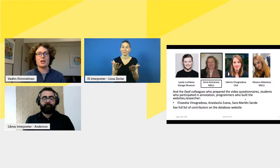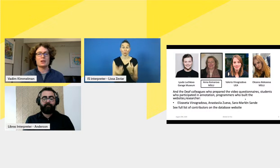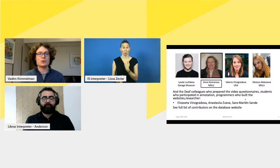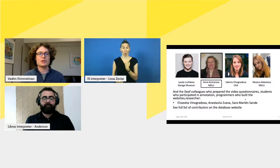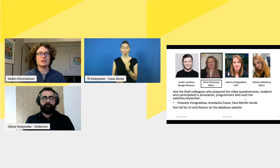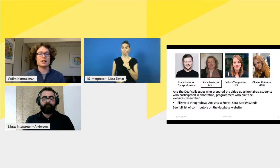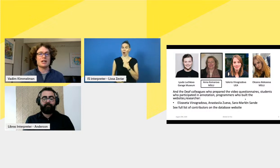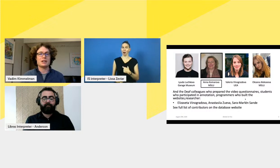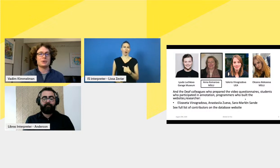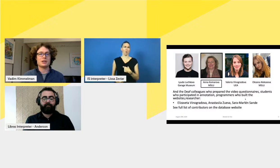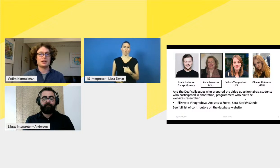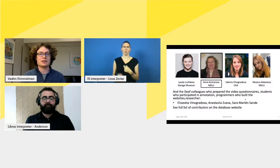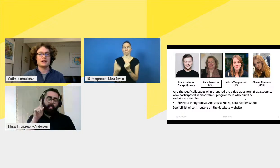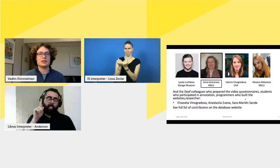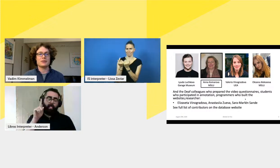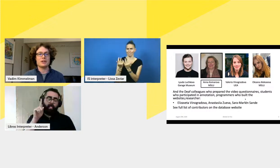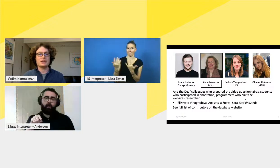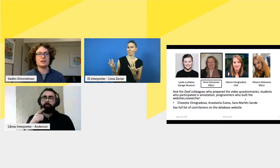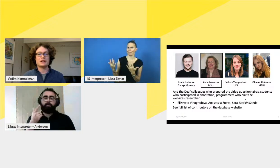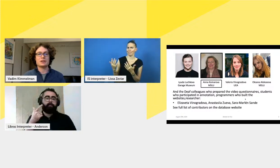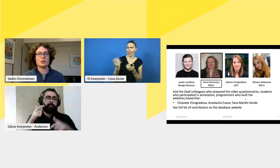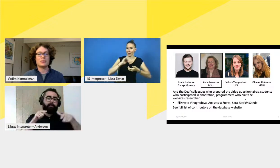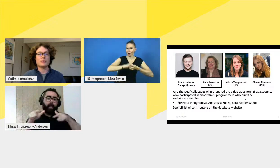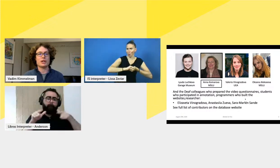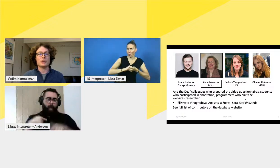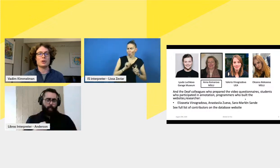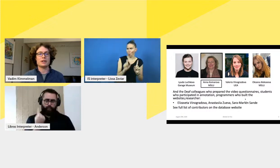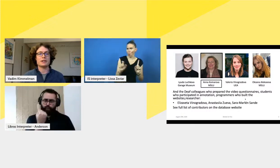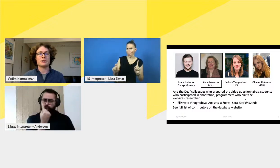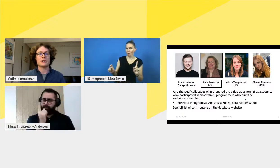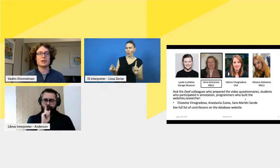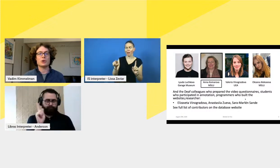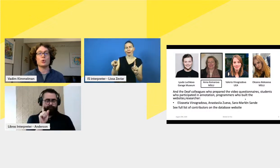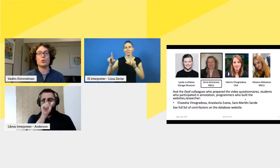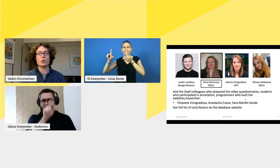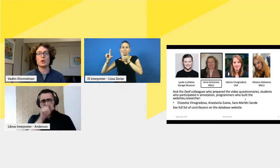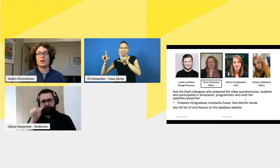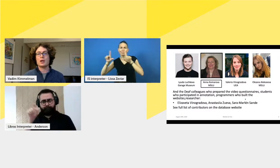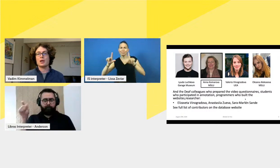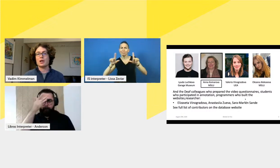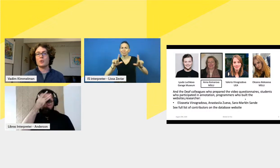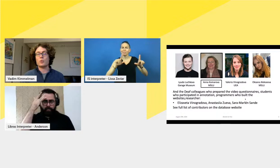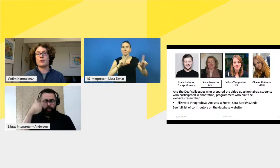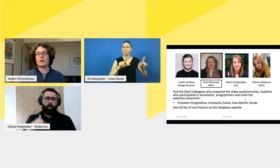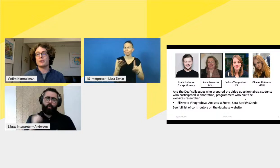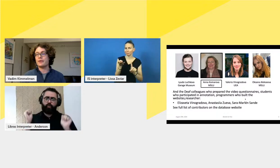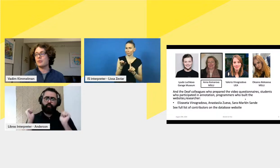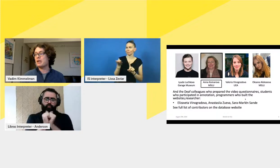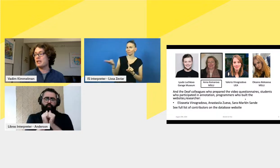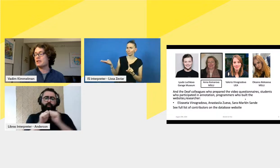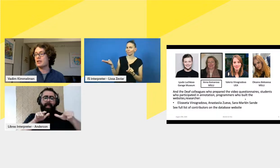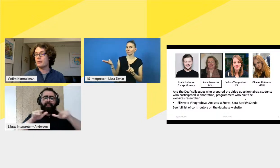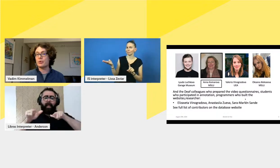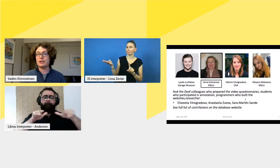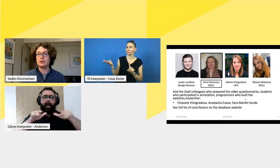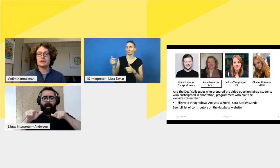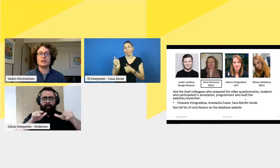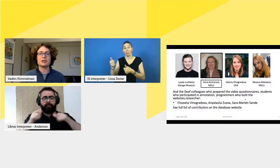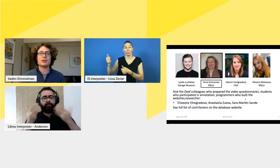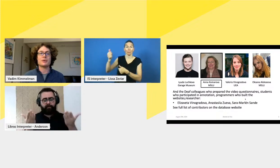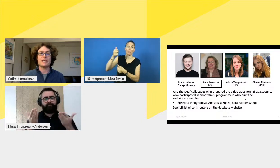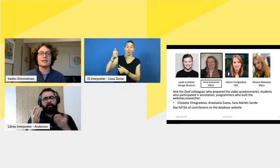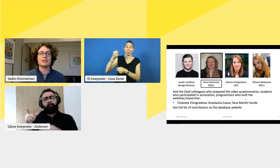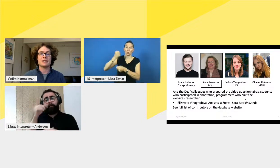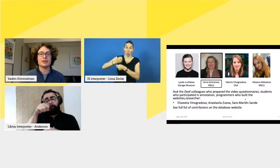colleagues. And on this slide, you can see the faces of my colleagues who were the main